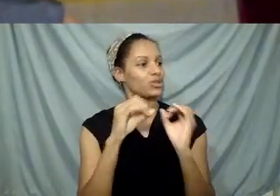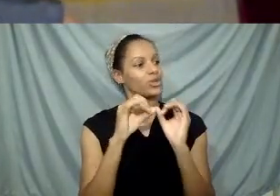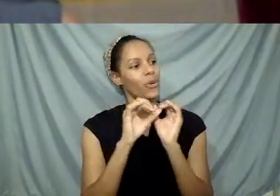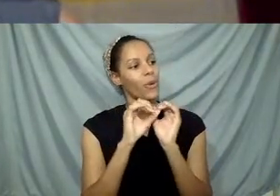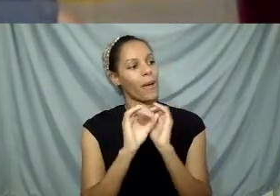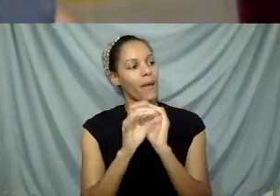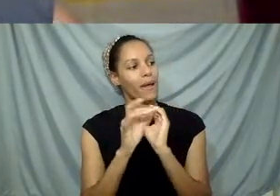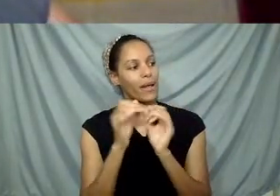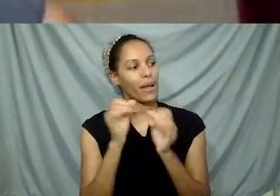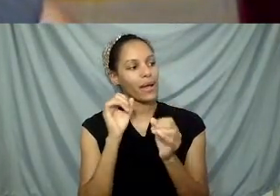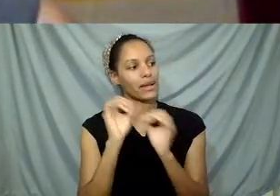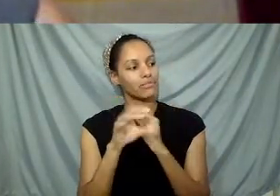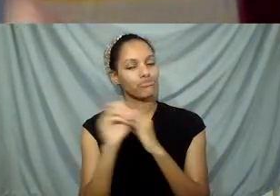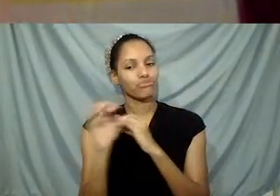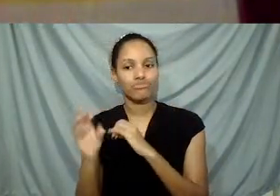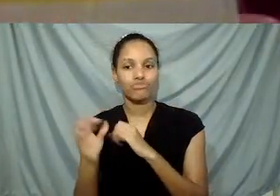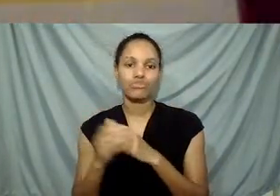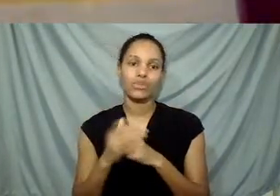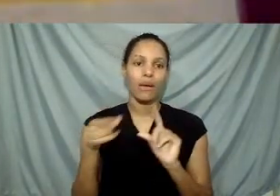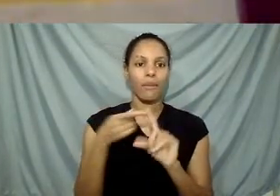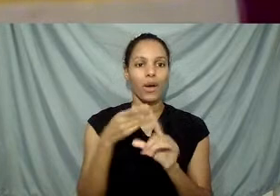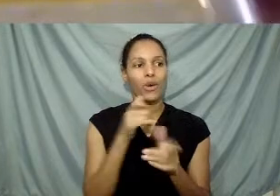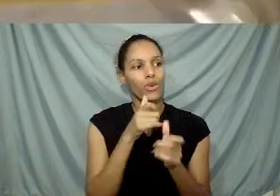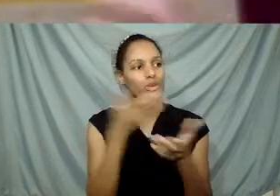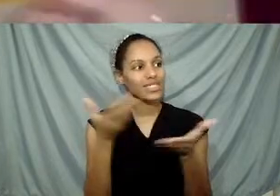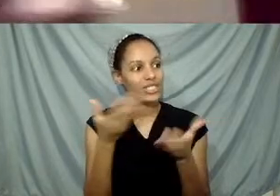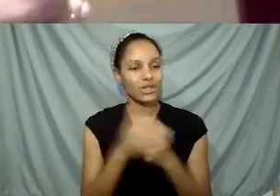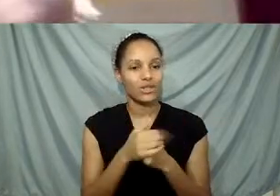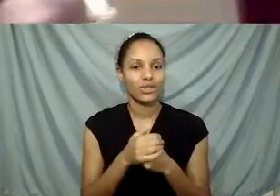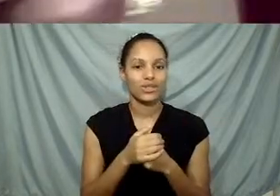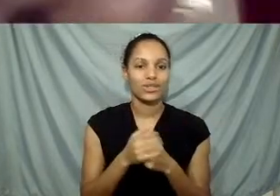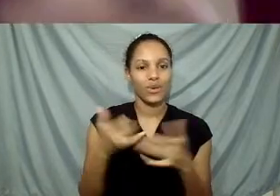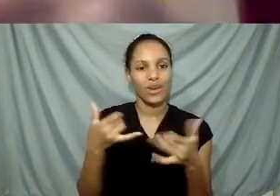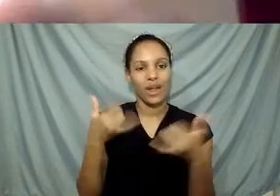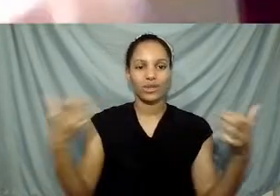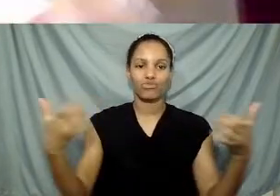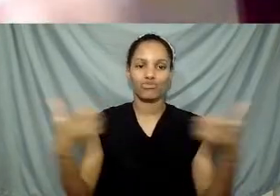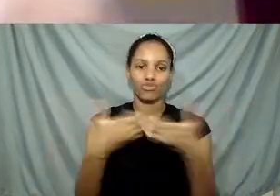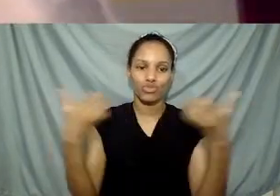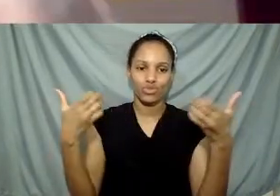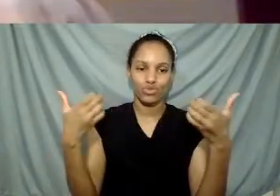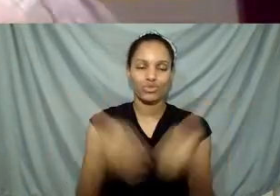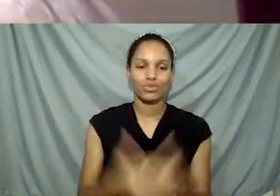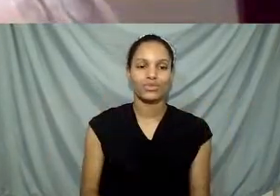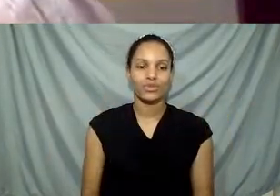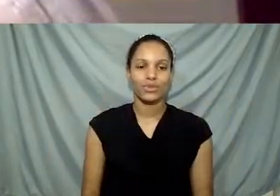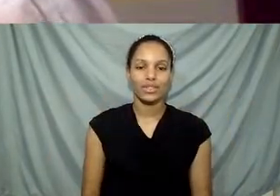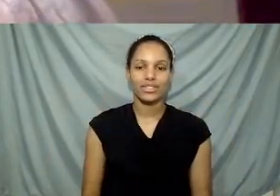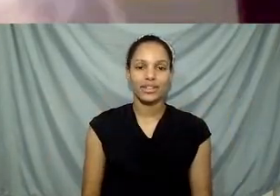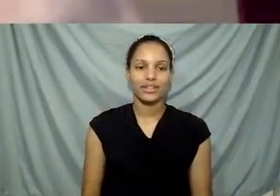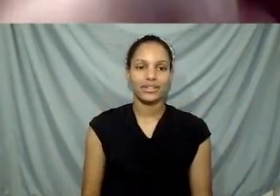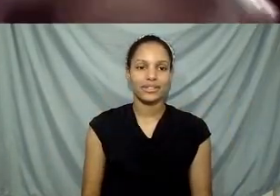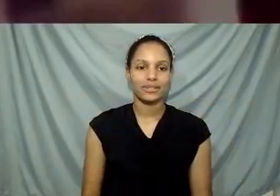Iega in and we'll do a little cheers. Cheers!